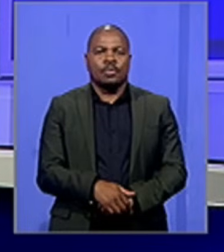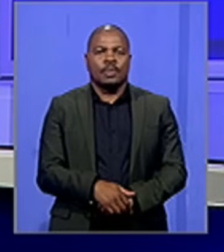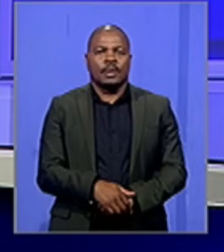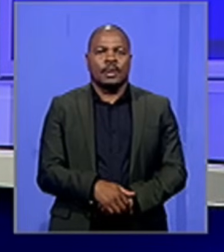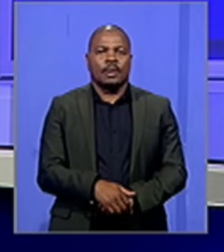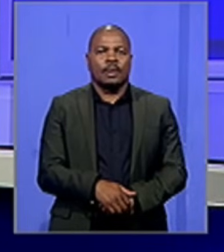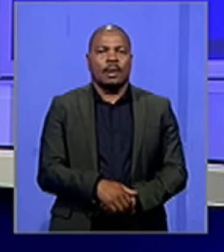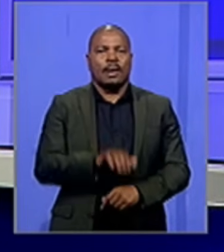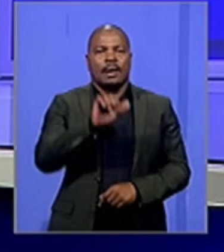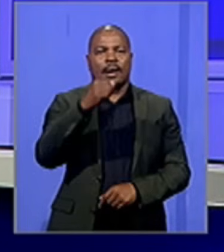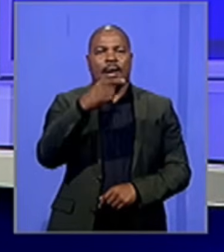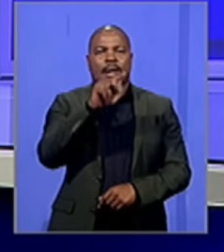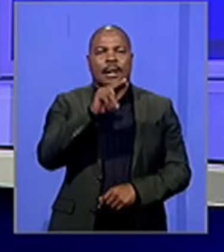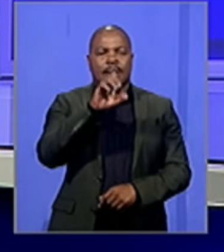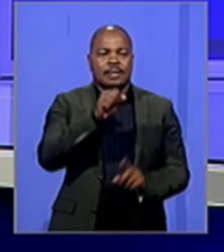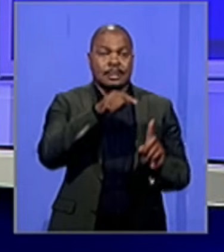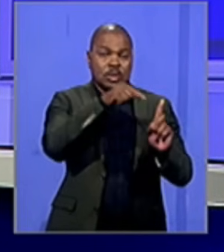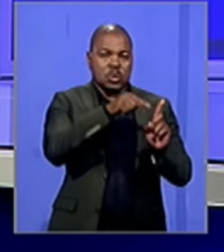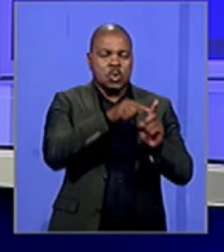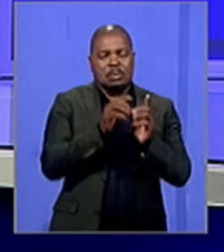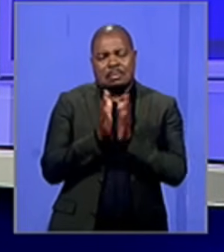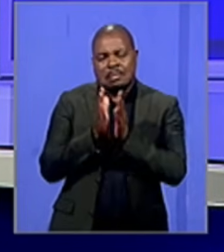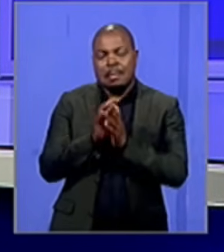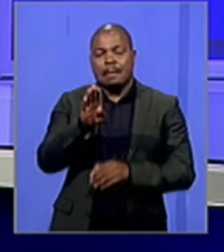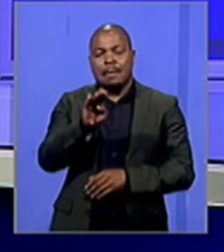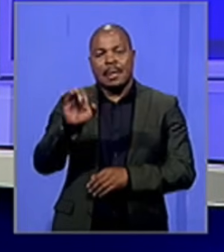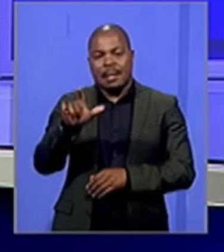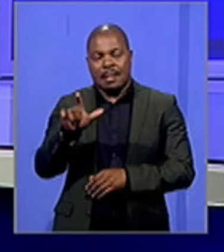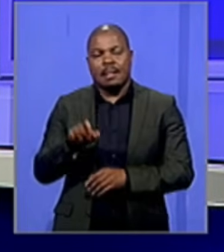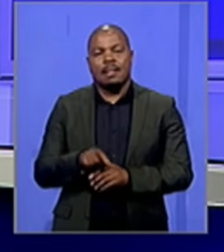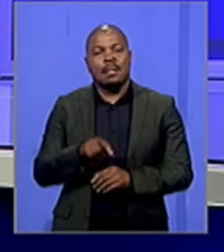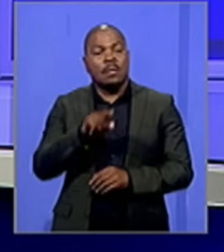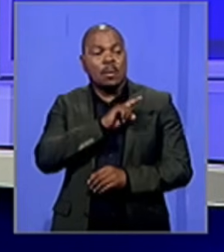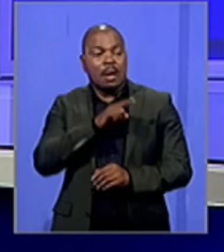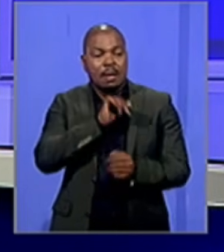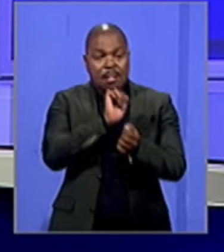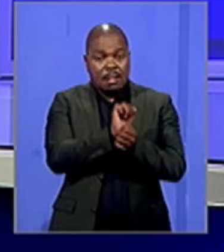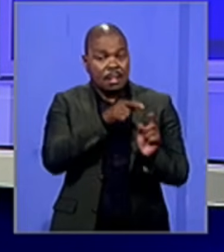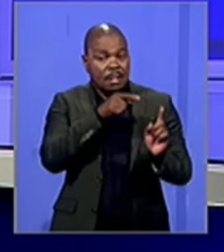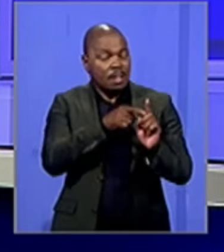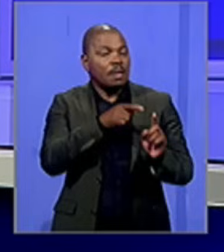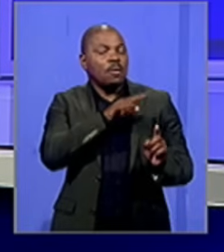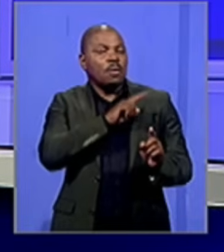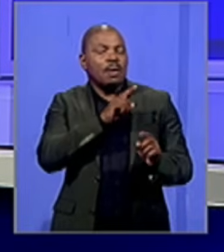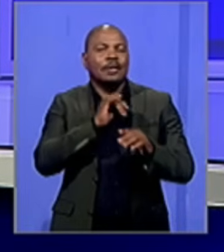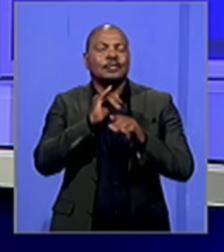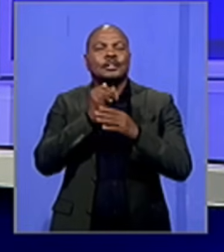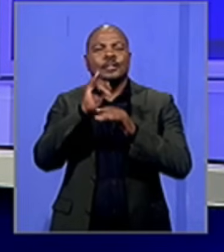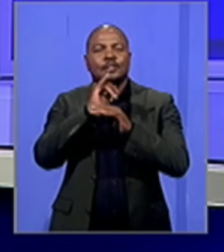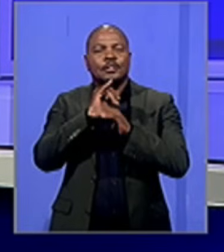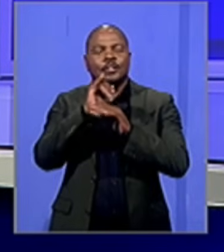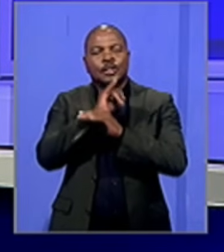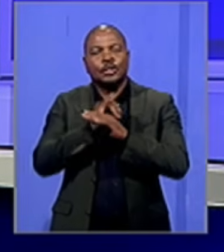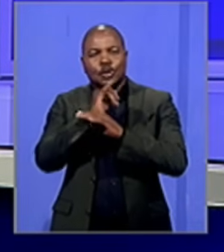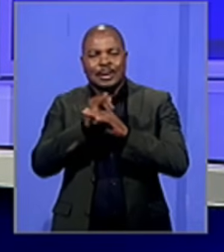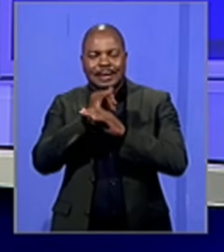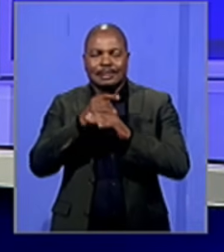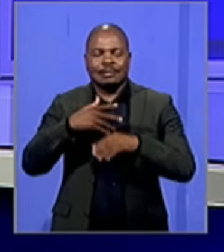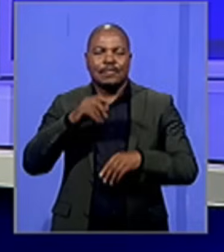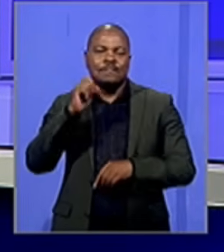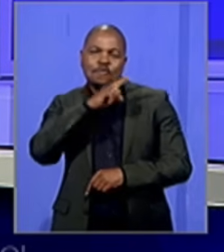Kgopelo ya peile ya Agnes Setshwantsho yo a latofatšwago ka bohwirihwiri bja inšorense e šutišitšwe go